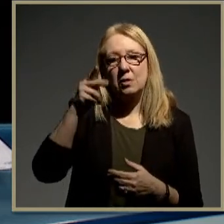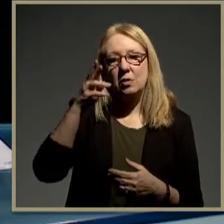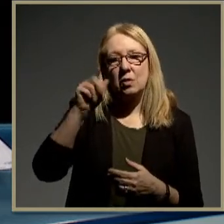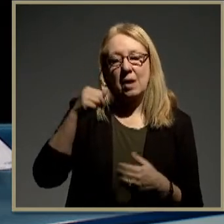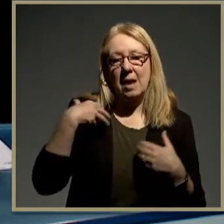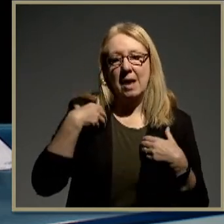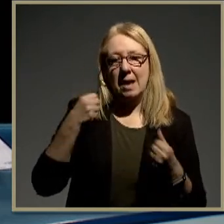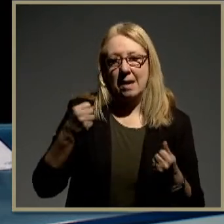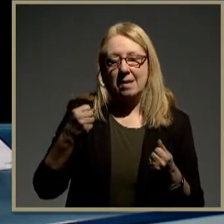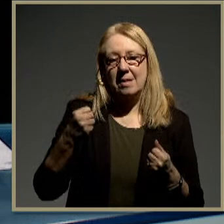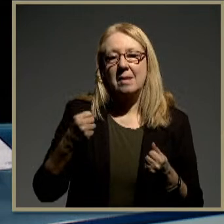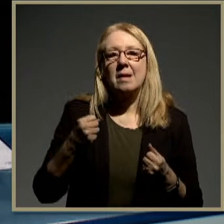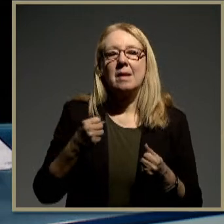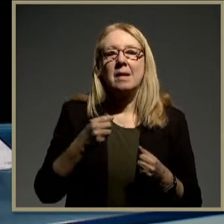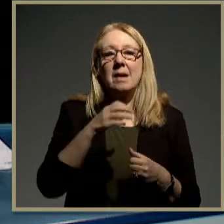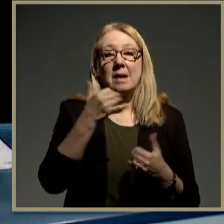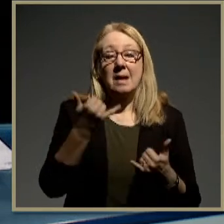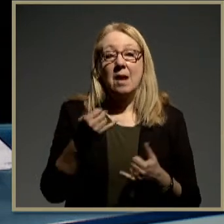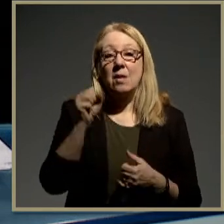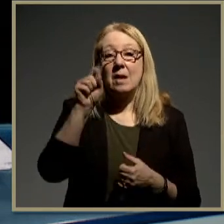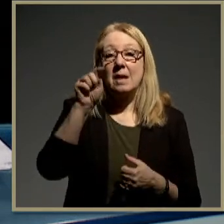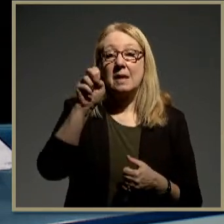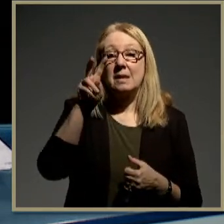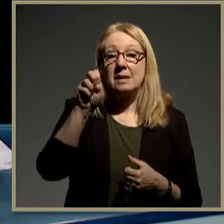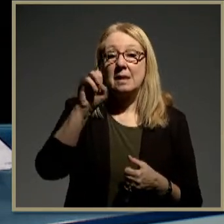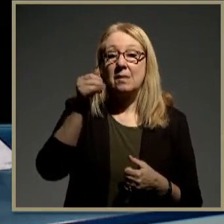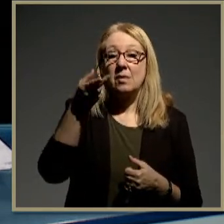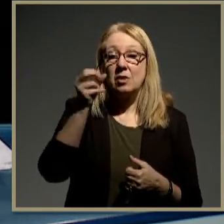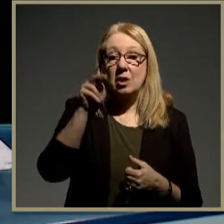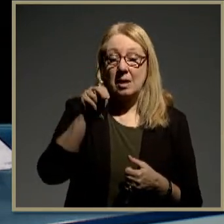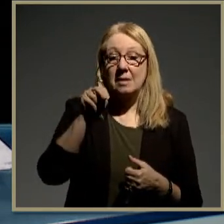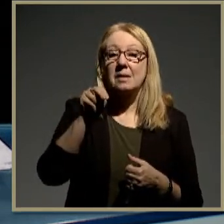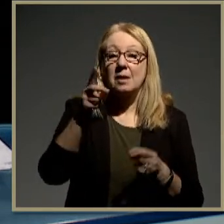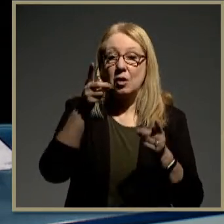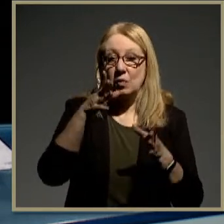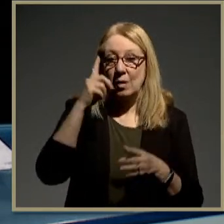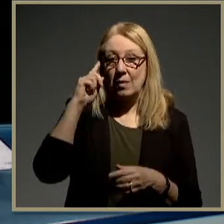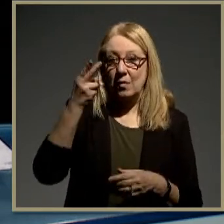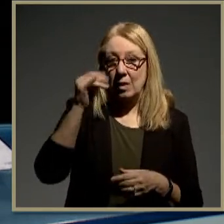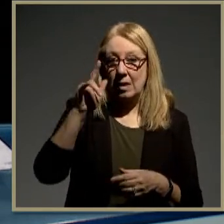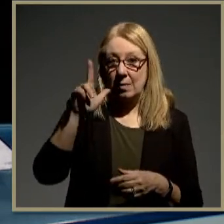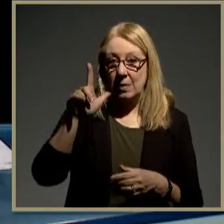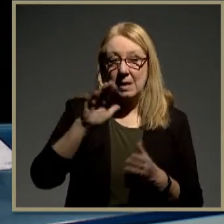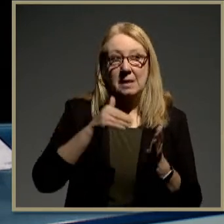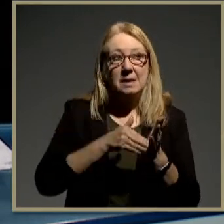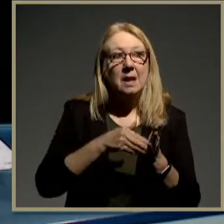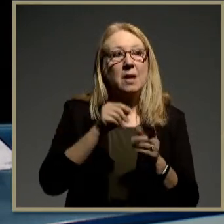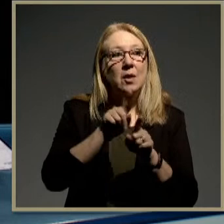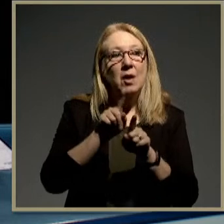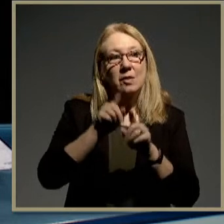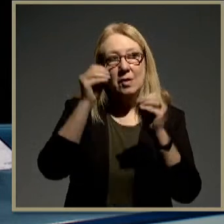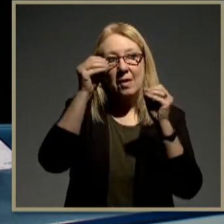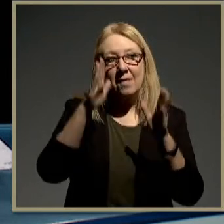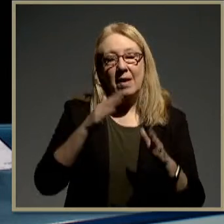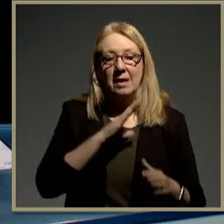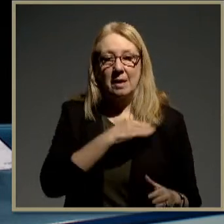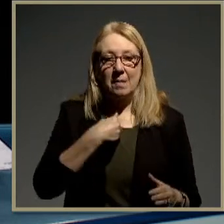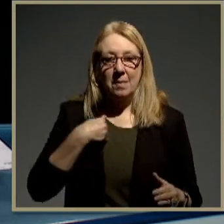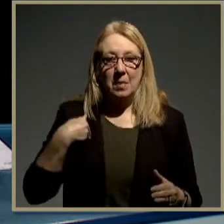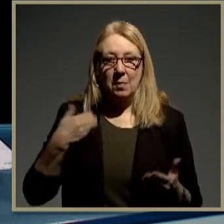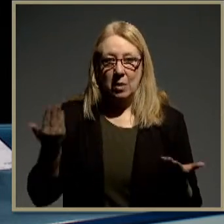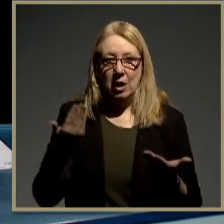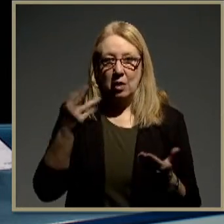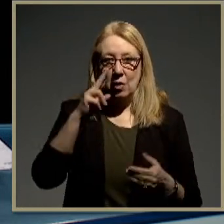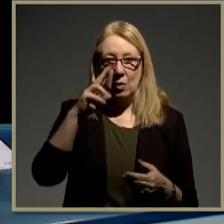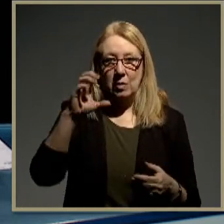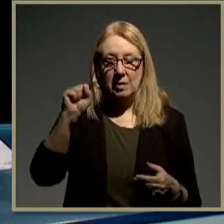along with Bill. Steve Johnson is the co-executive director of the Hybl Center, also a faculty member here at UCCS. And